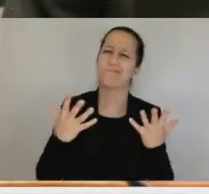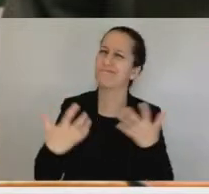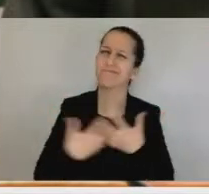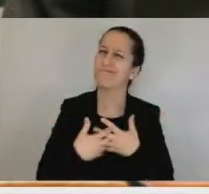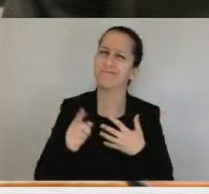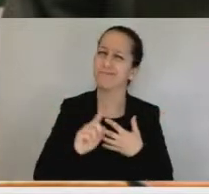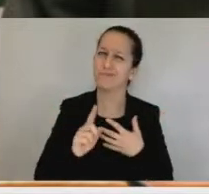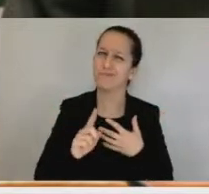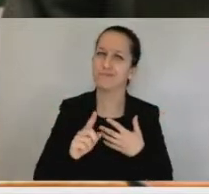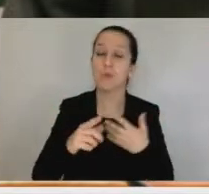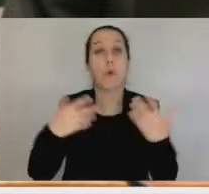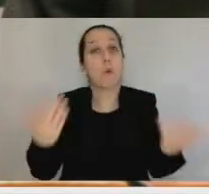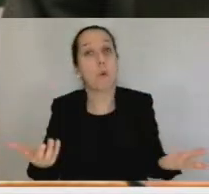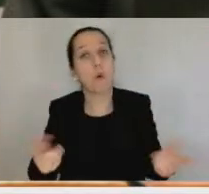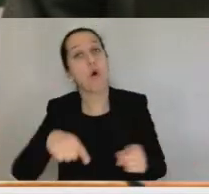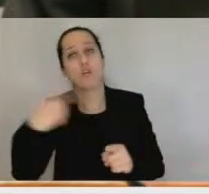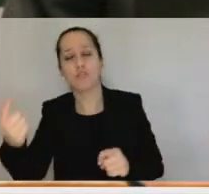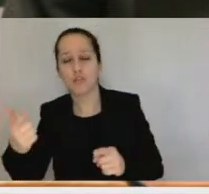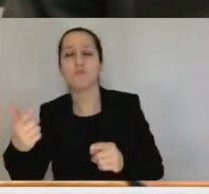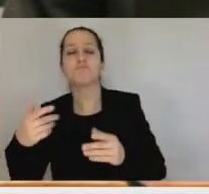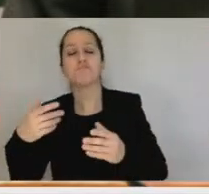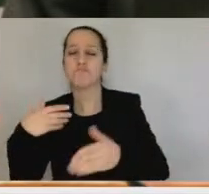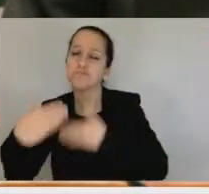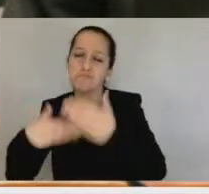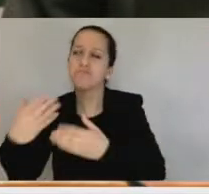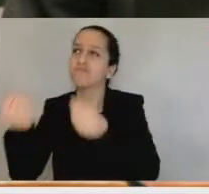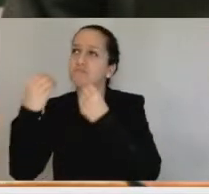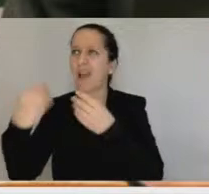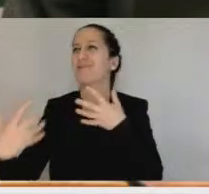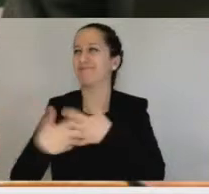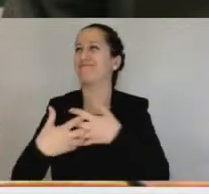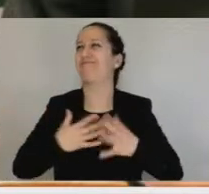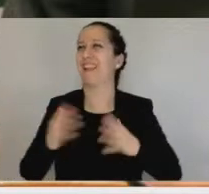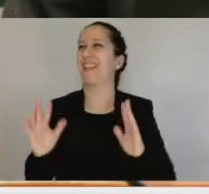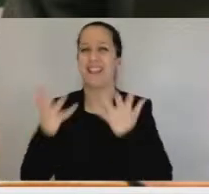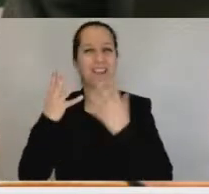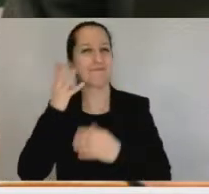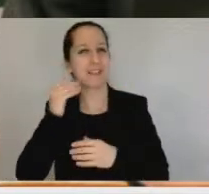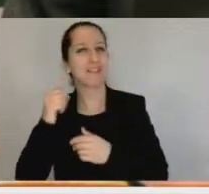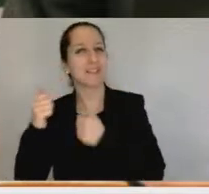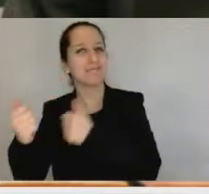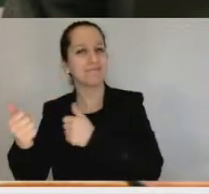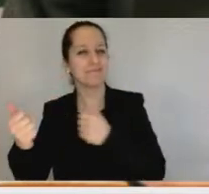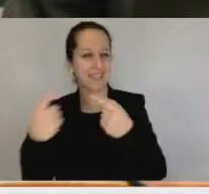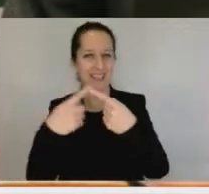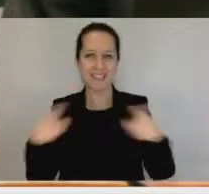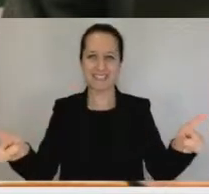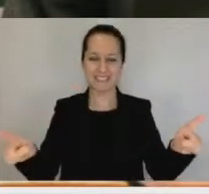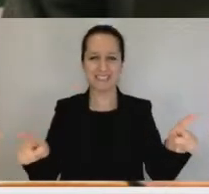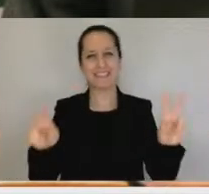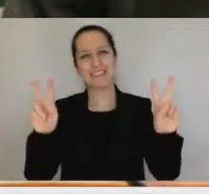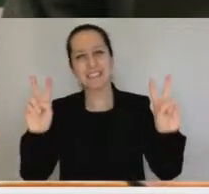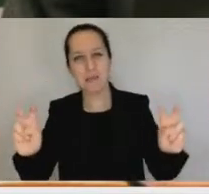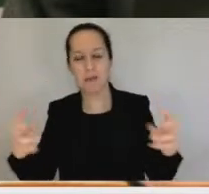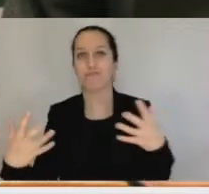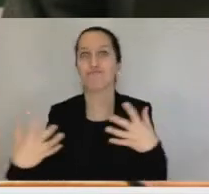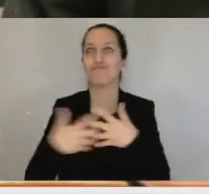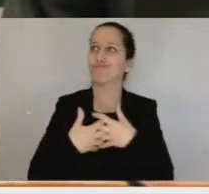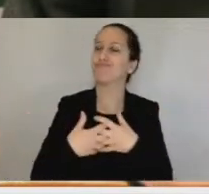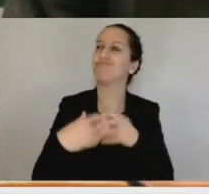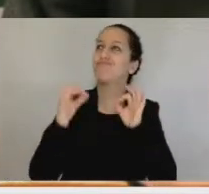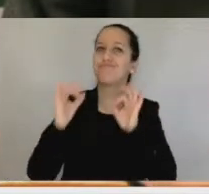standard format. The question is how can we include then the idea of